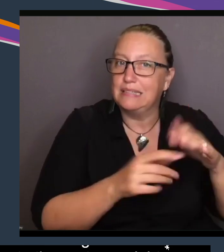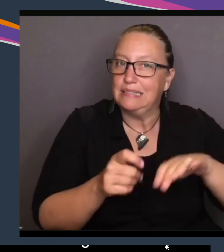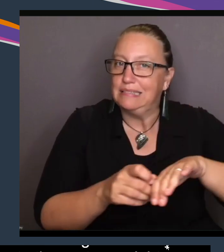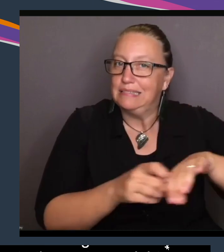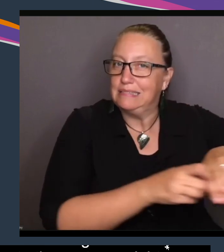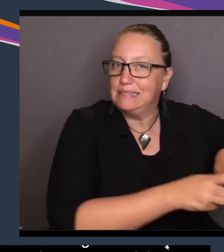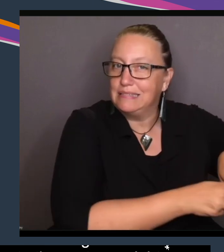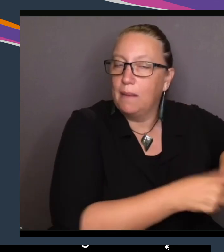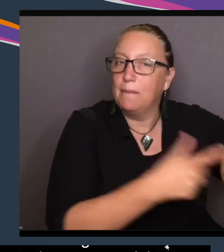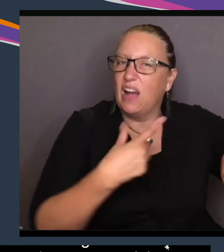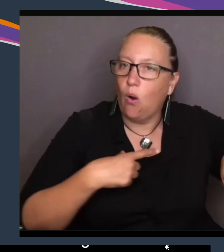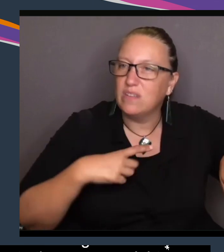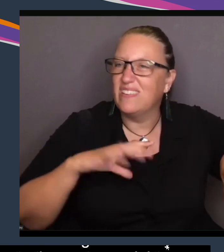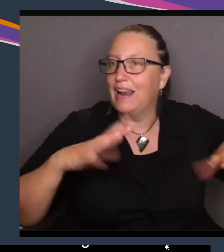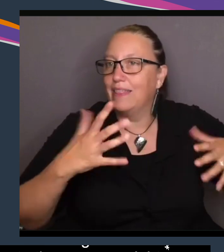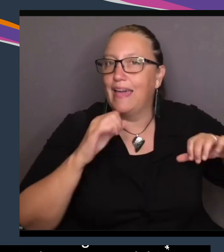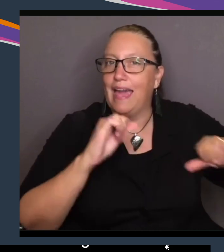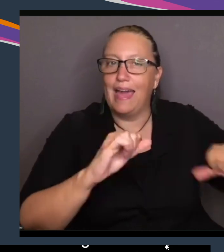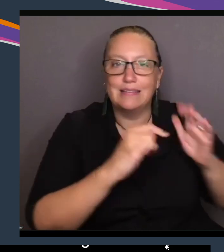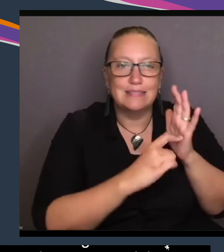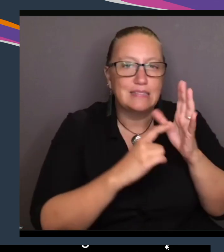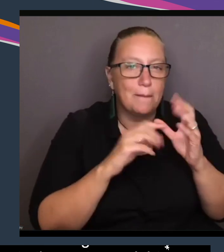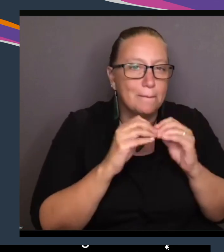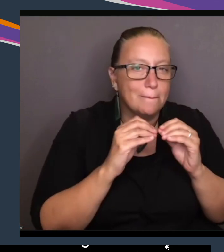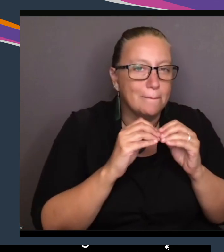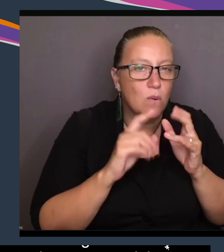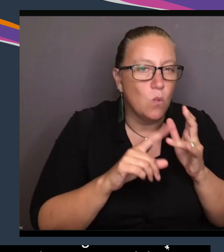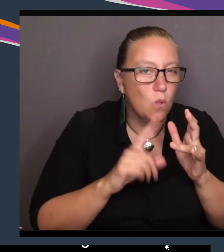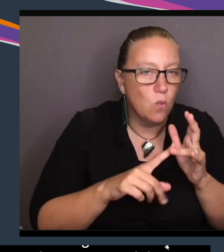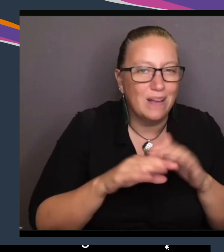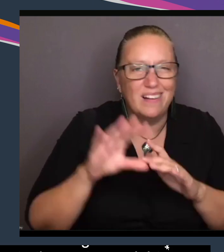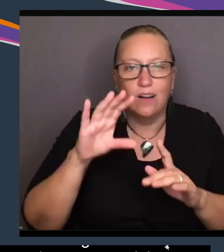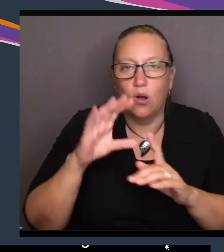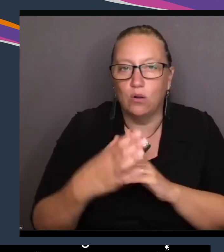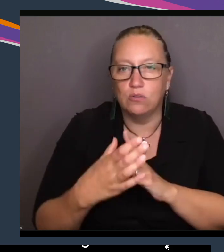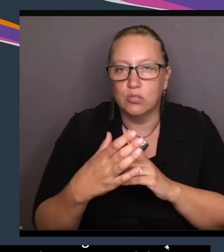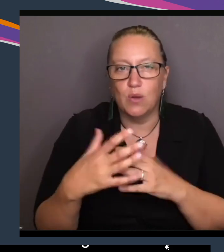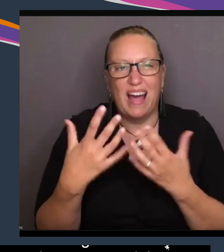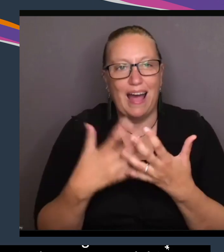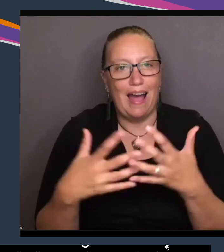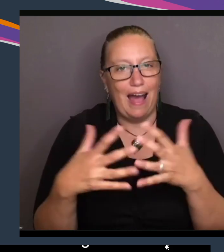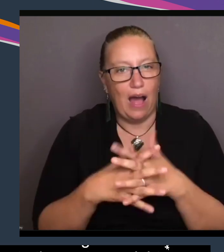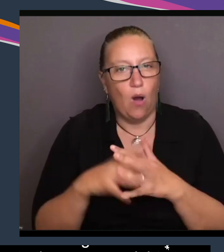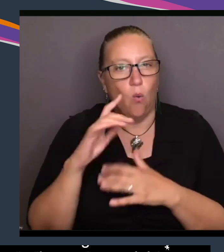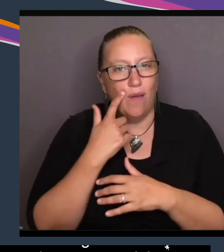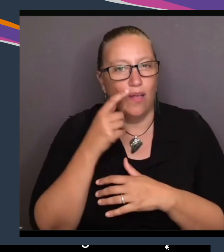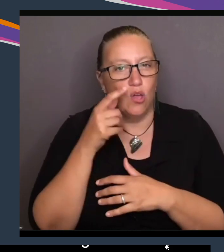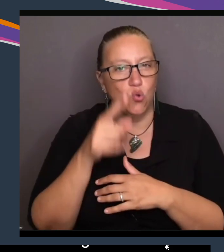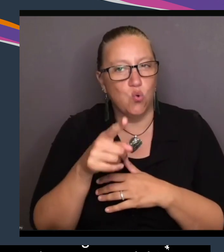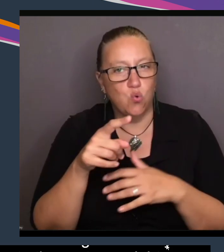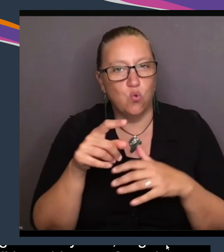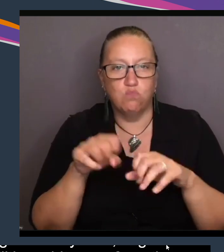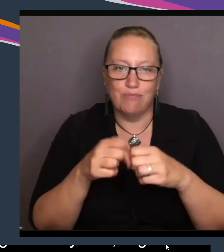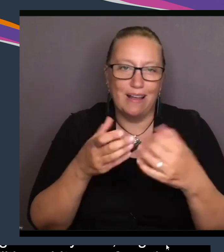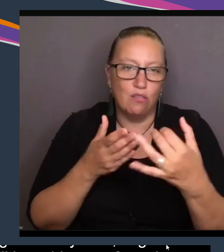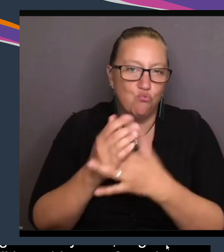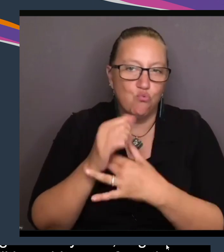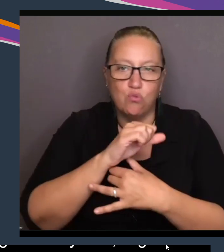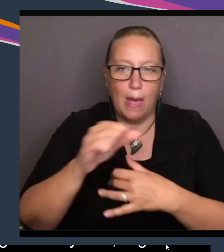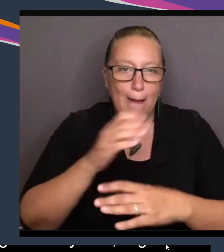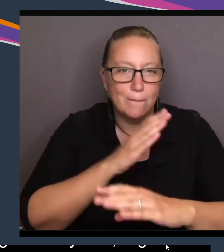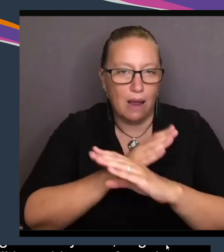of whatever taboos that exist. So what do you do to break those barriers, and how can you get their voices